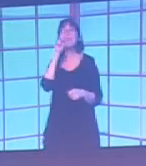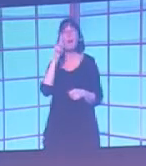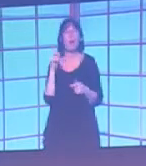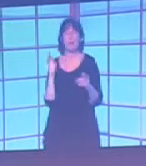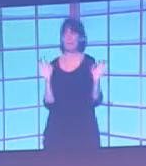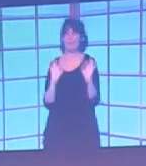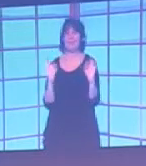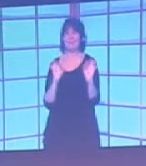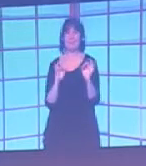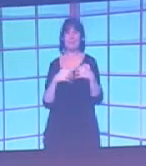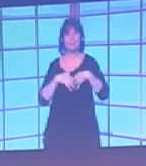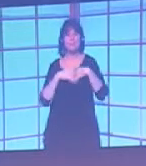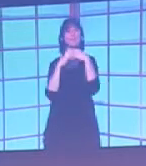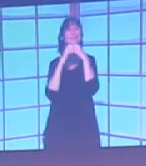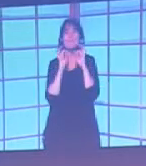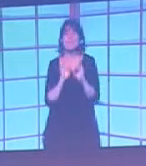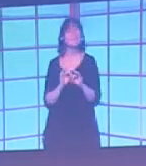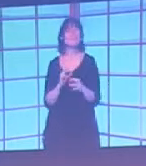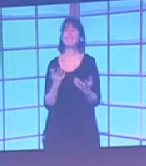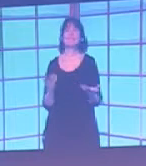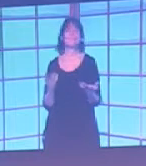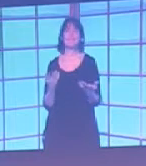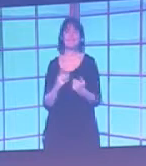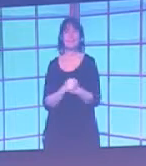actually happened.